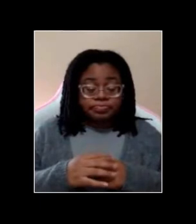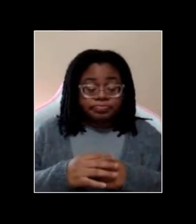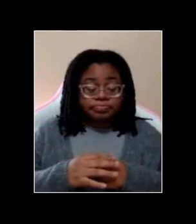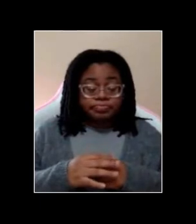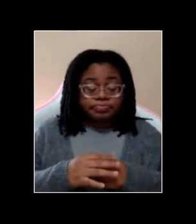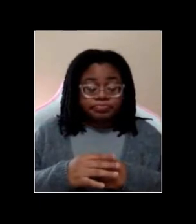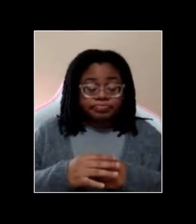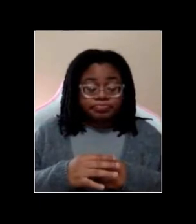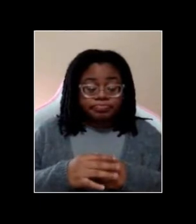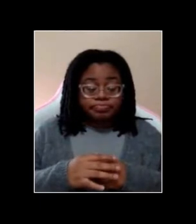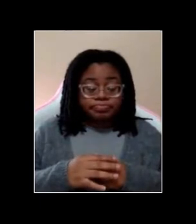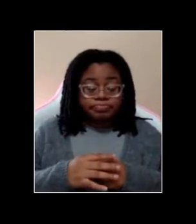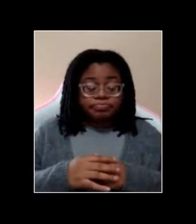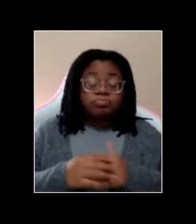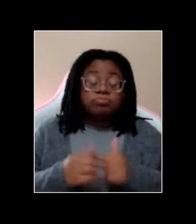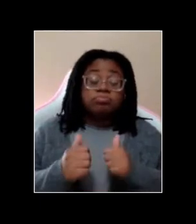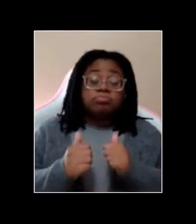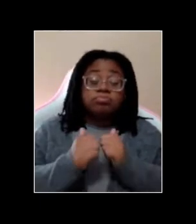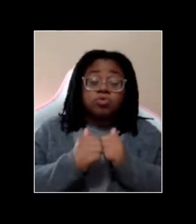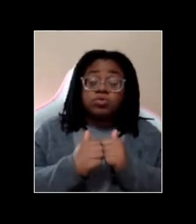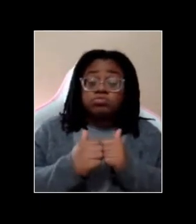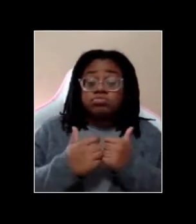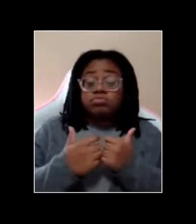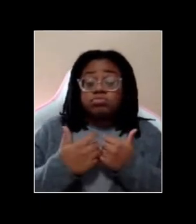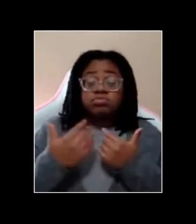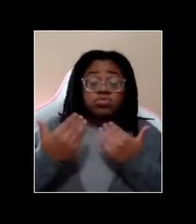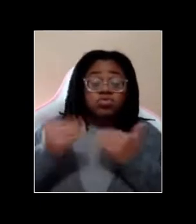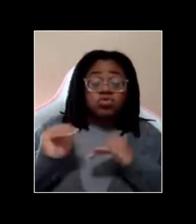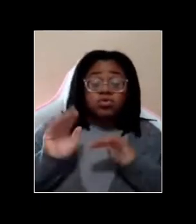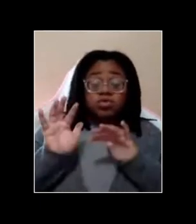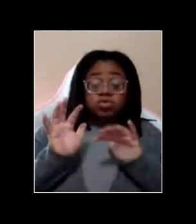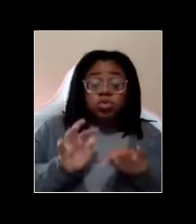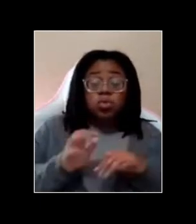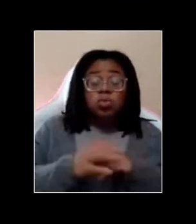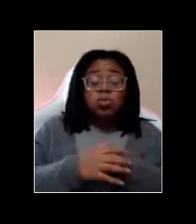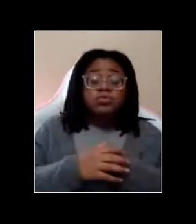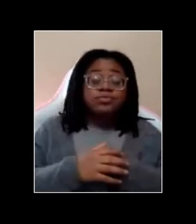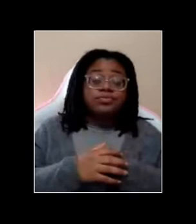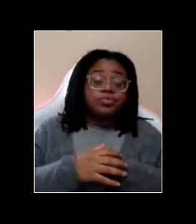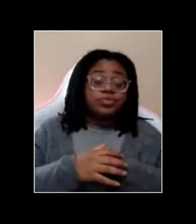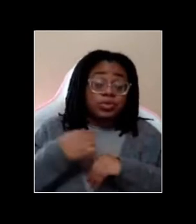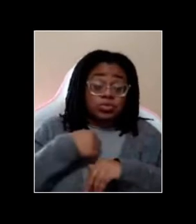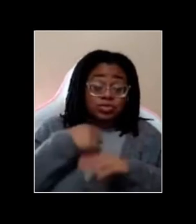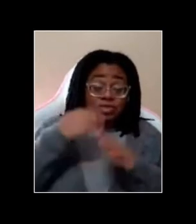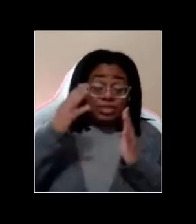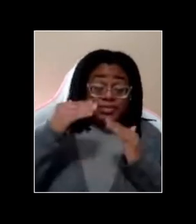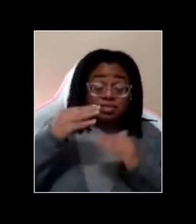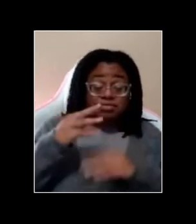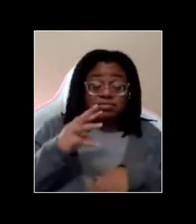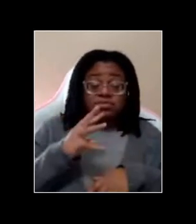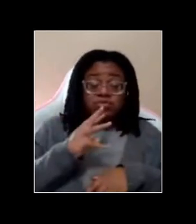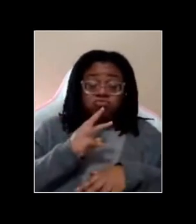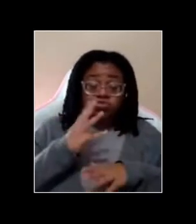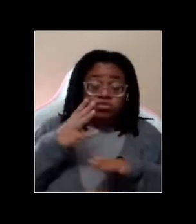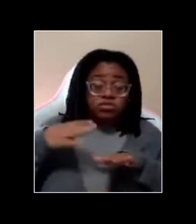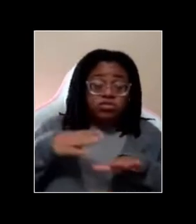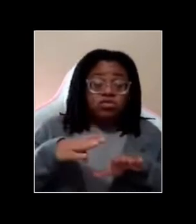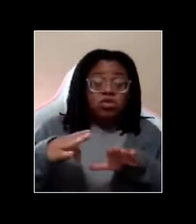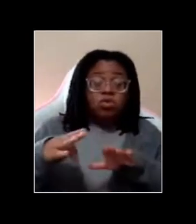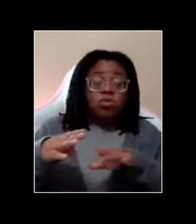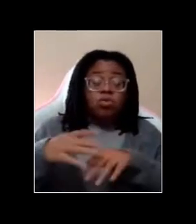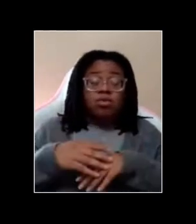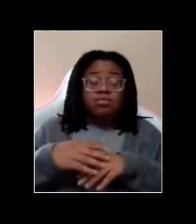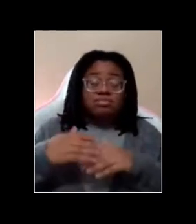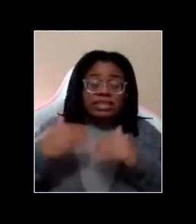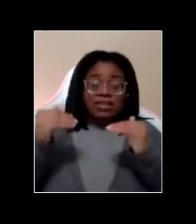precipitation patterns and lower snowpack, for example, we expect lower stream flow and reservoir levels